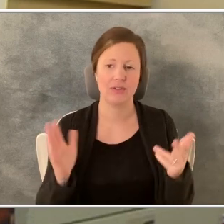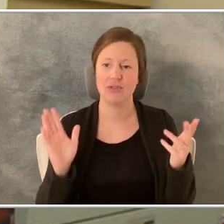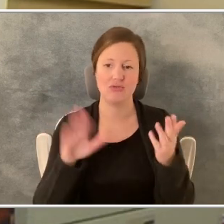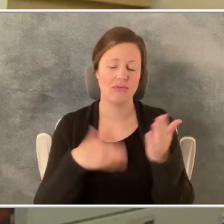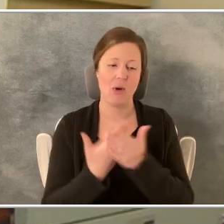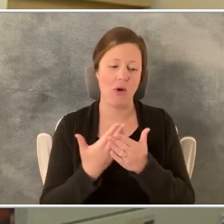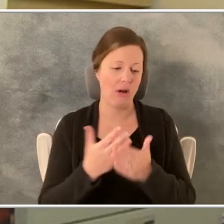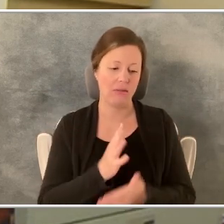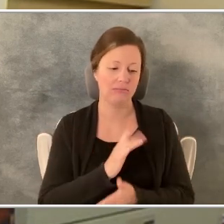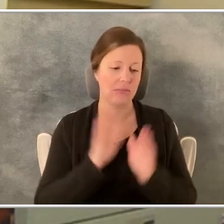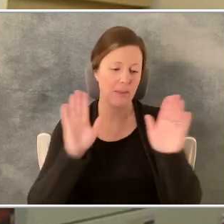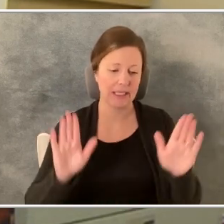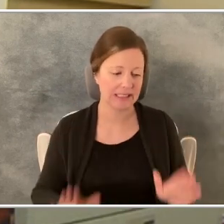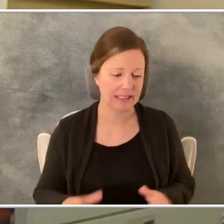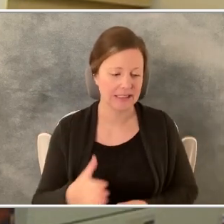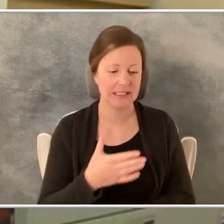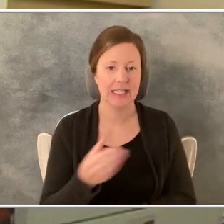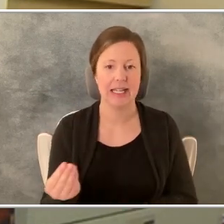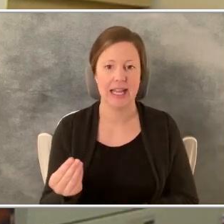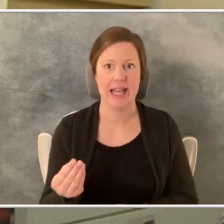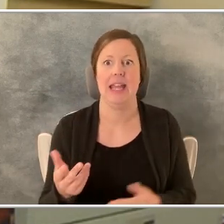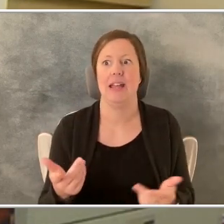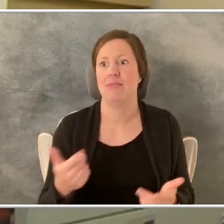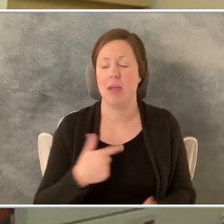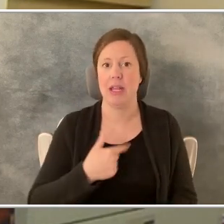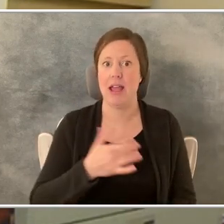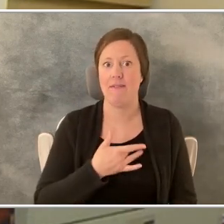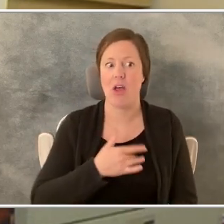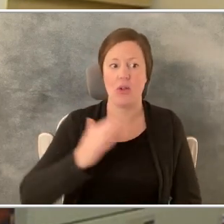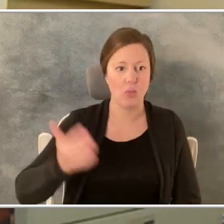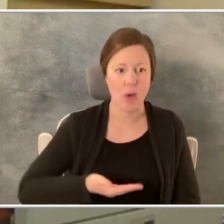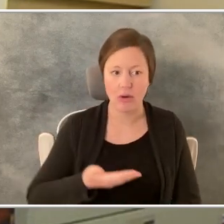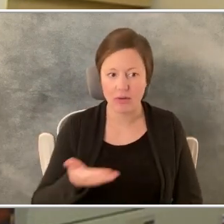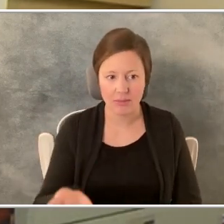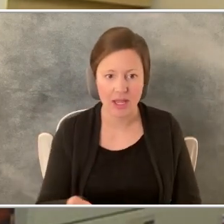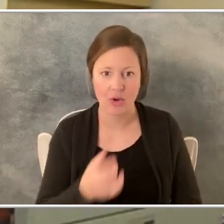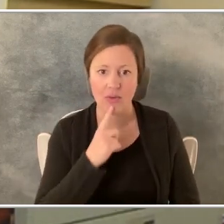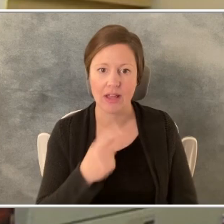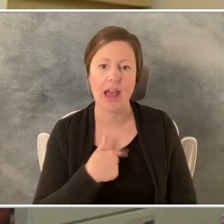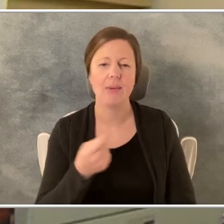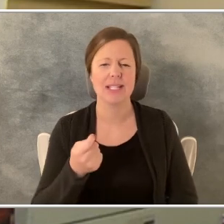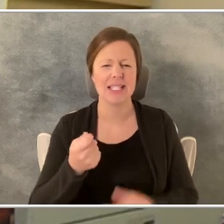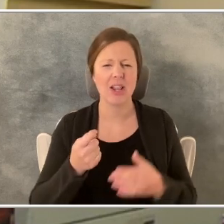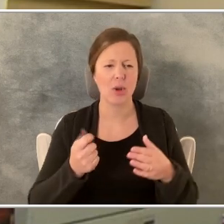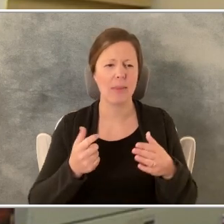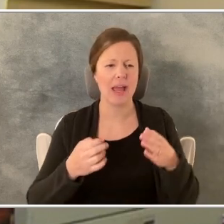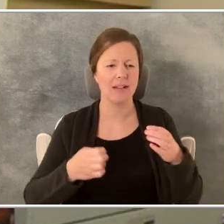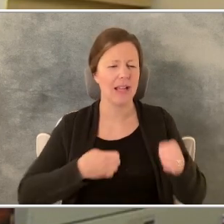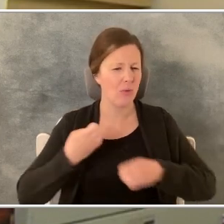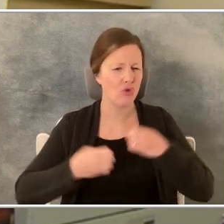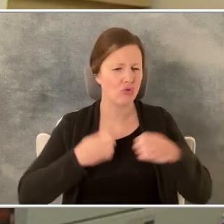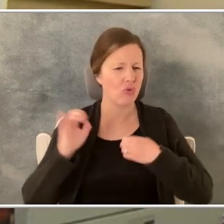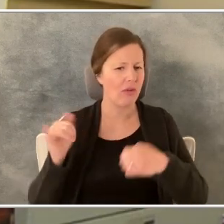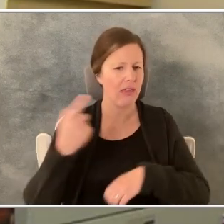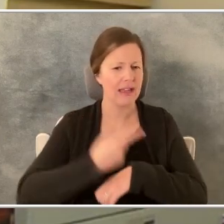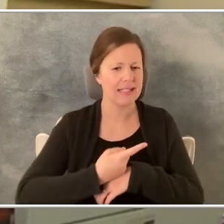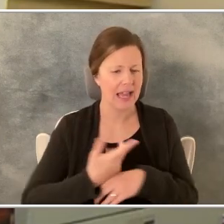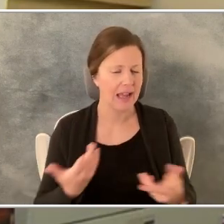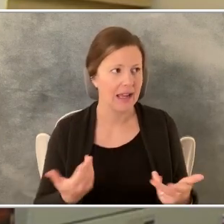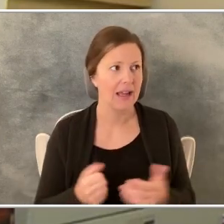was welcomed with open arms. And I was a little emotional that day, as anybody could